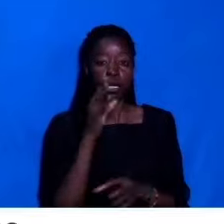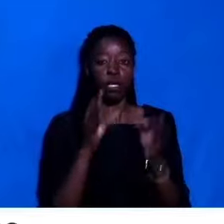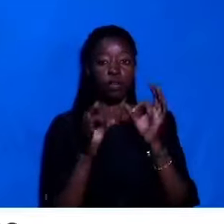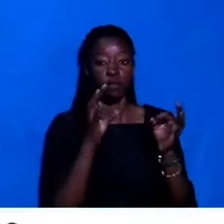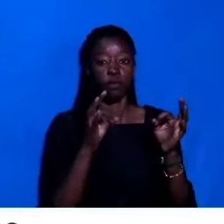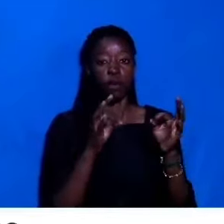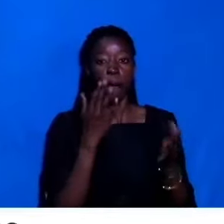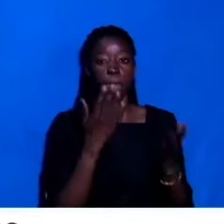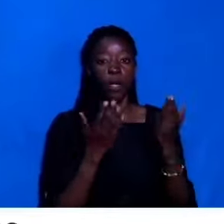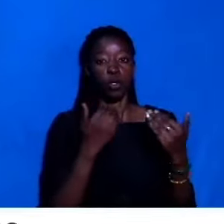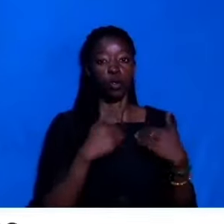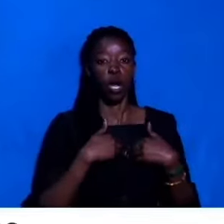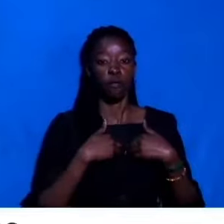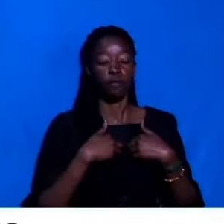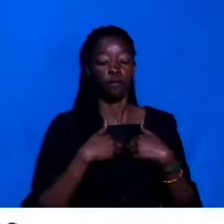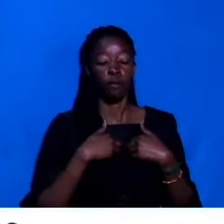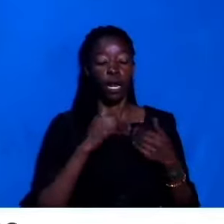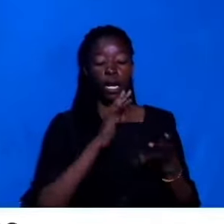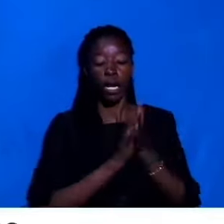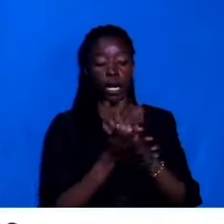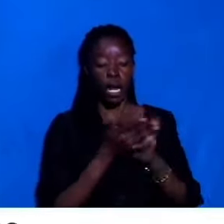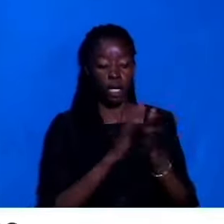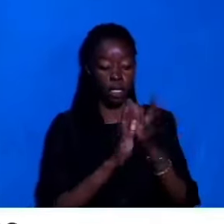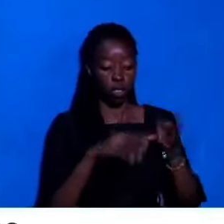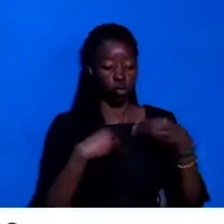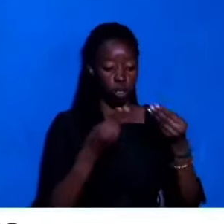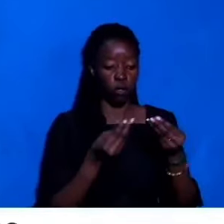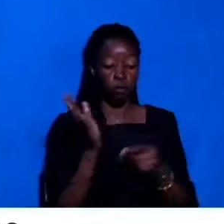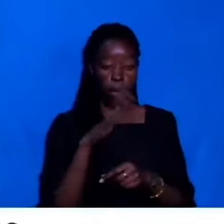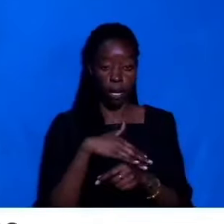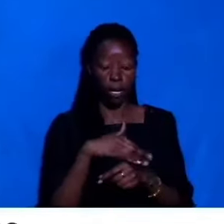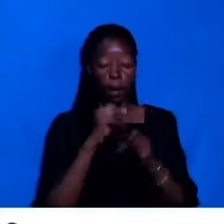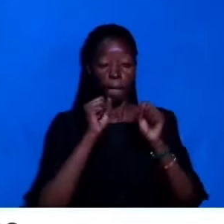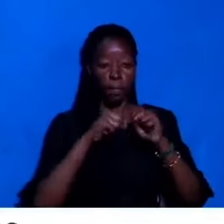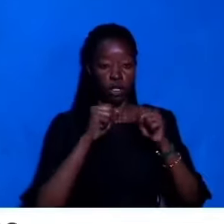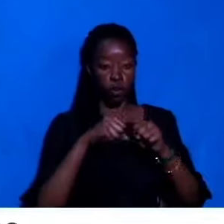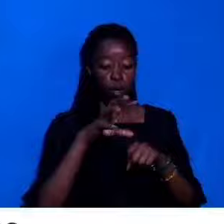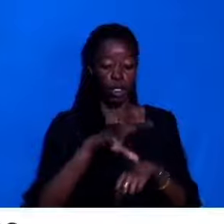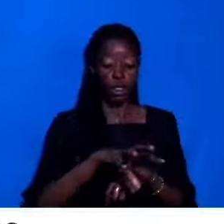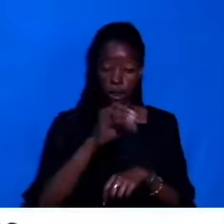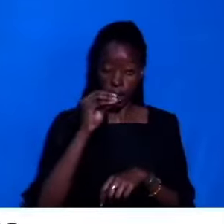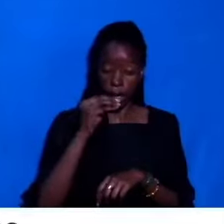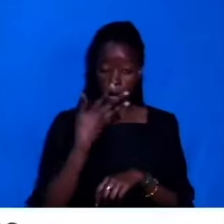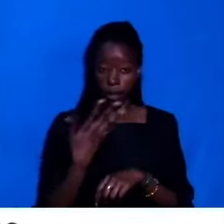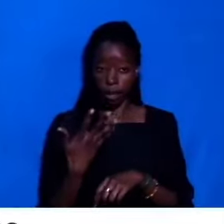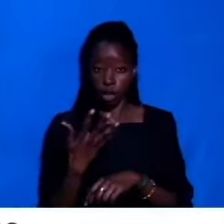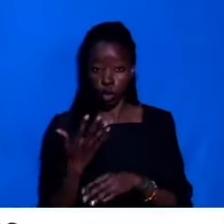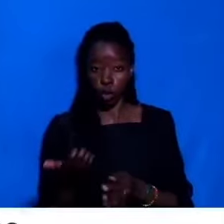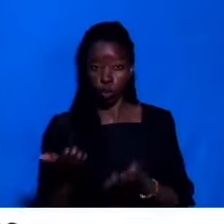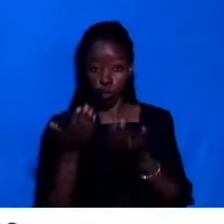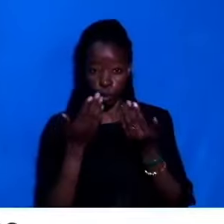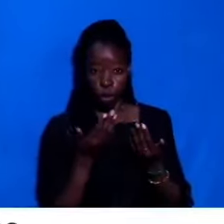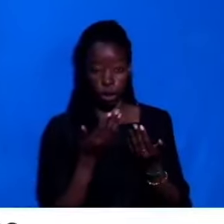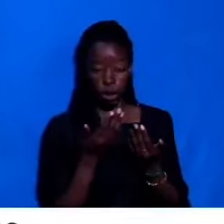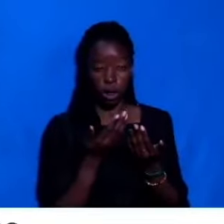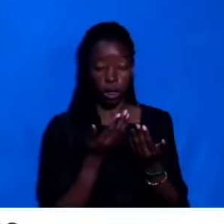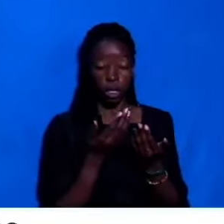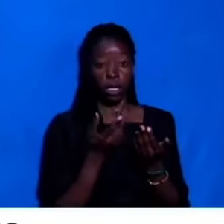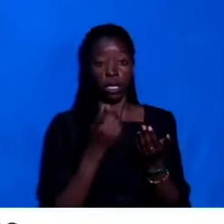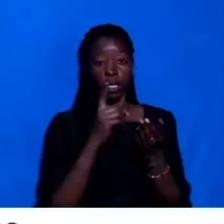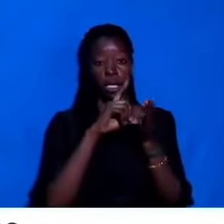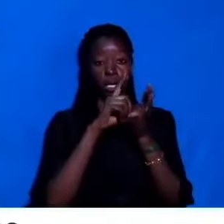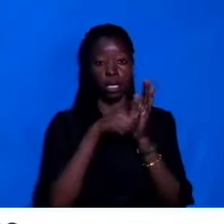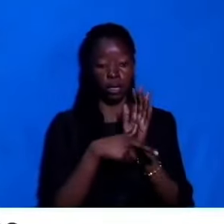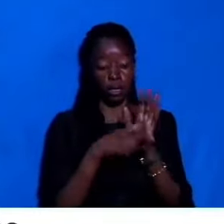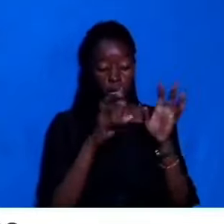of the things that you had given to them, put it back into the basket. Not that they did not appreciate that particular piece. That shows that they didn't have anything else